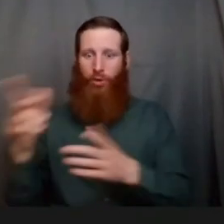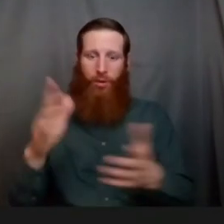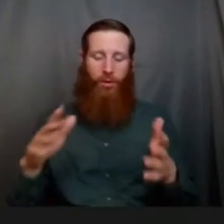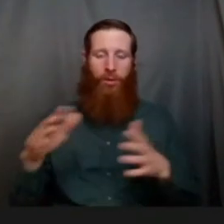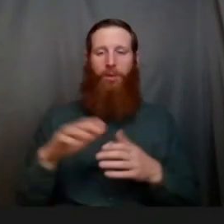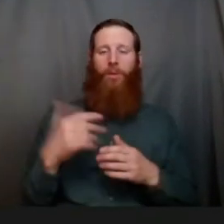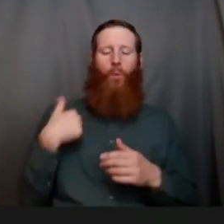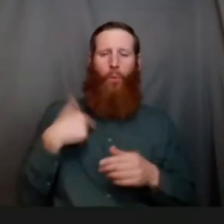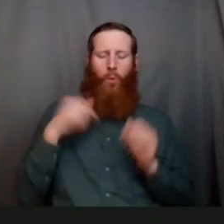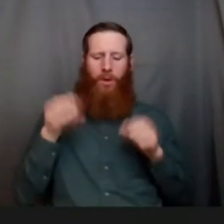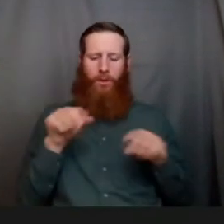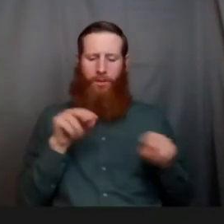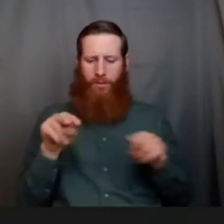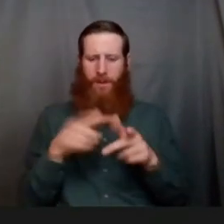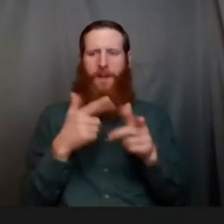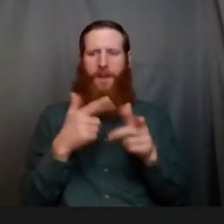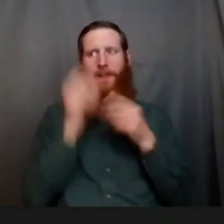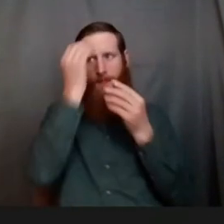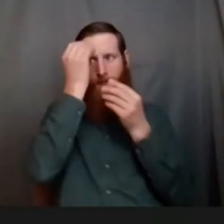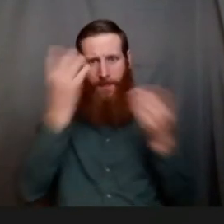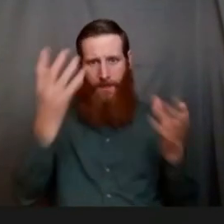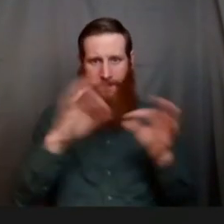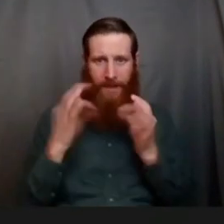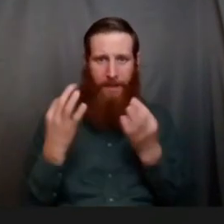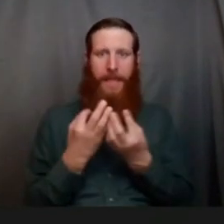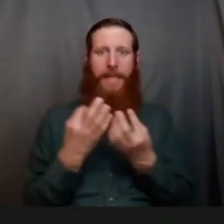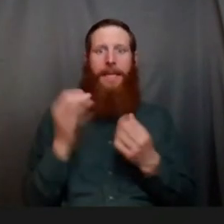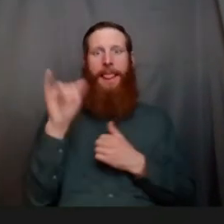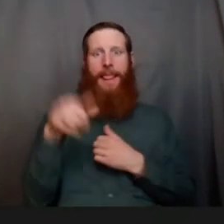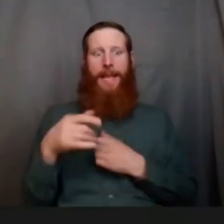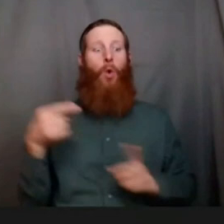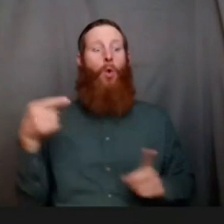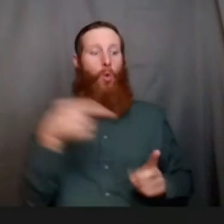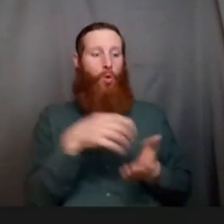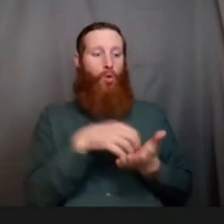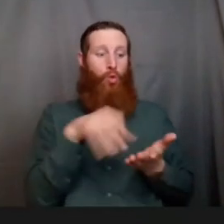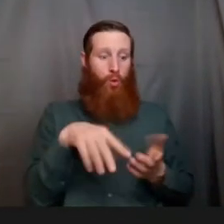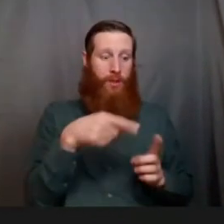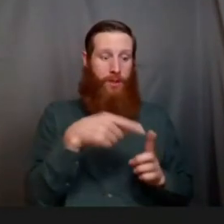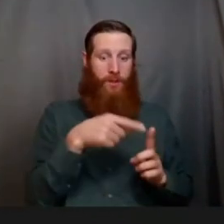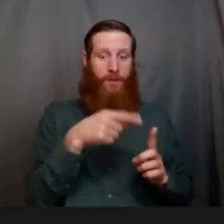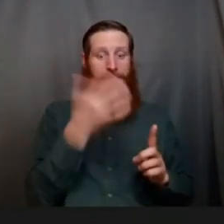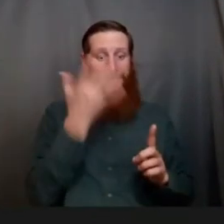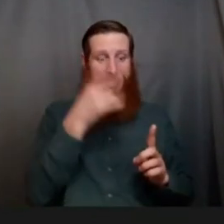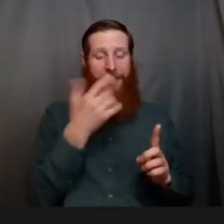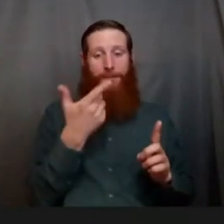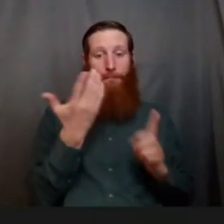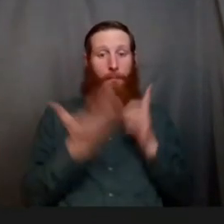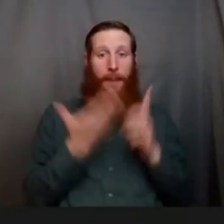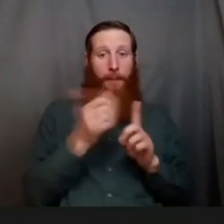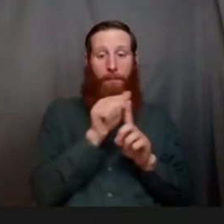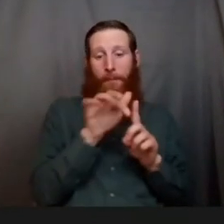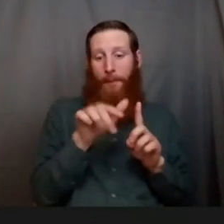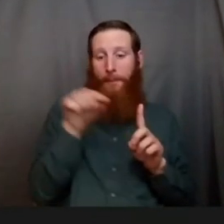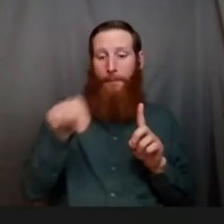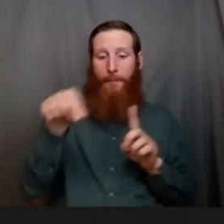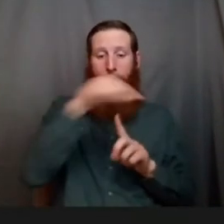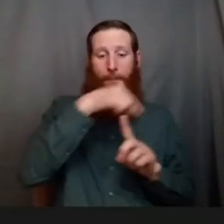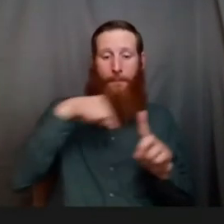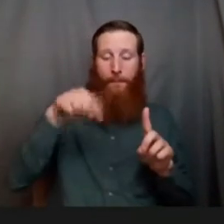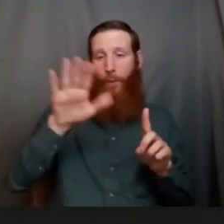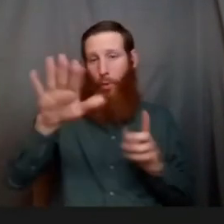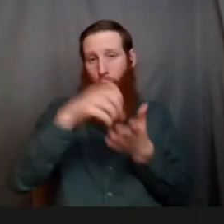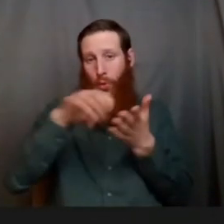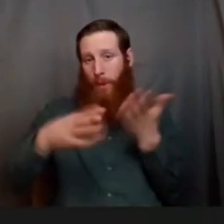able to notify those families that their students may or may not have been in proximity to a student